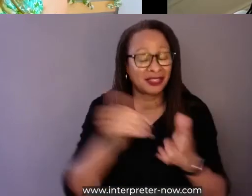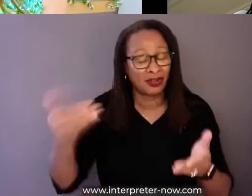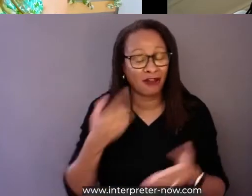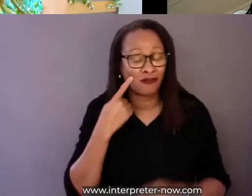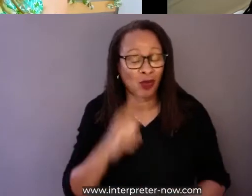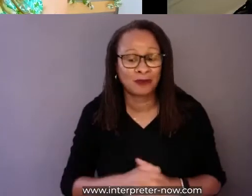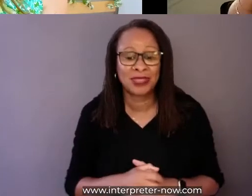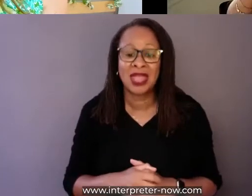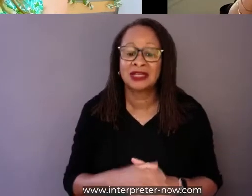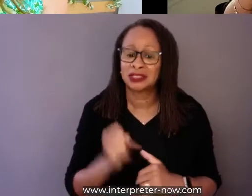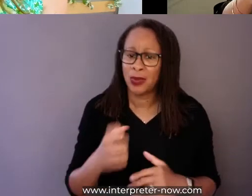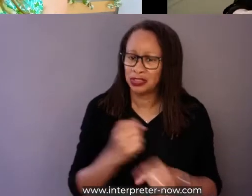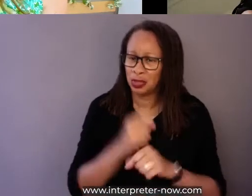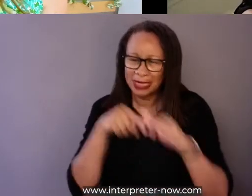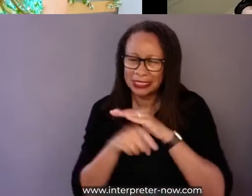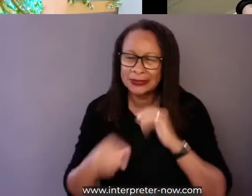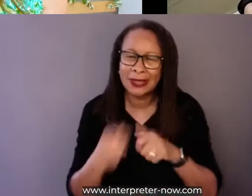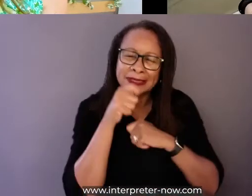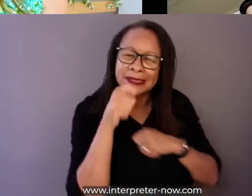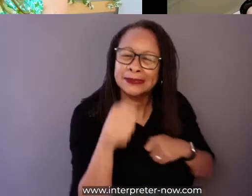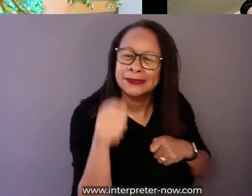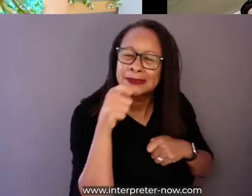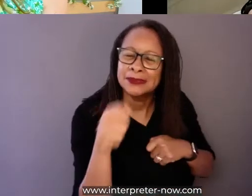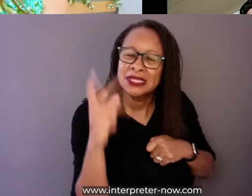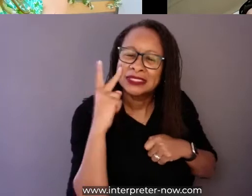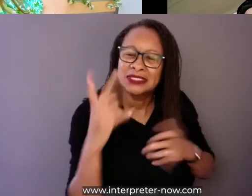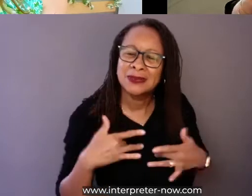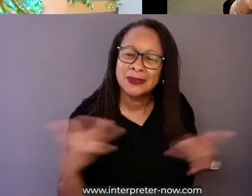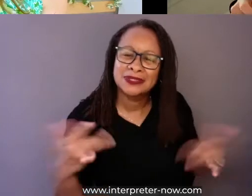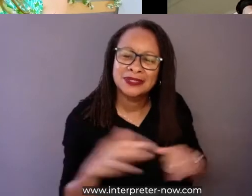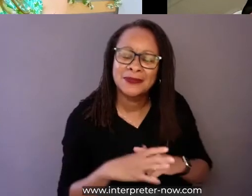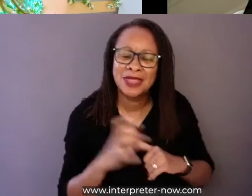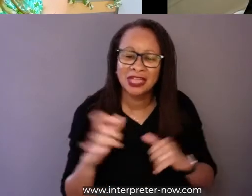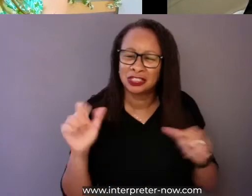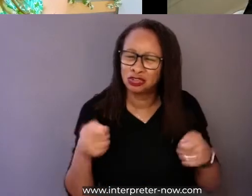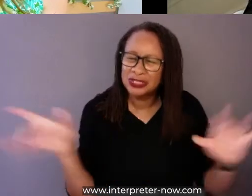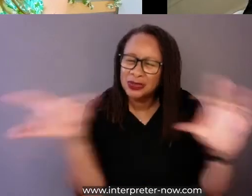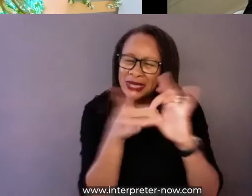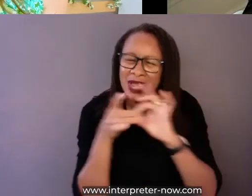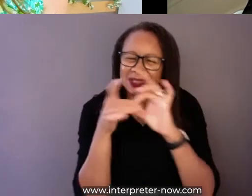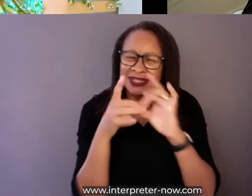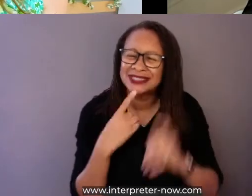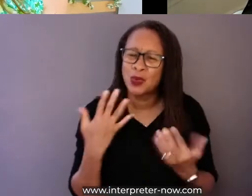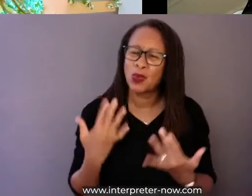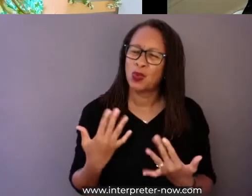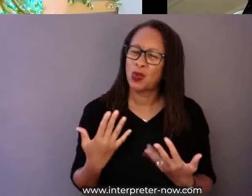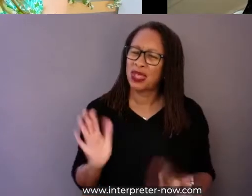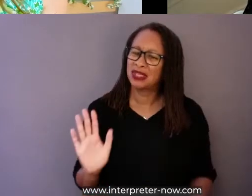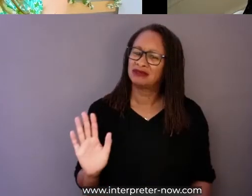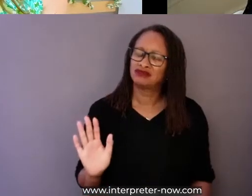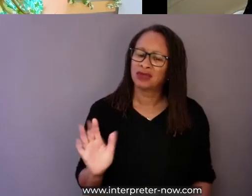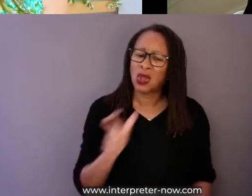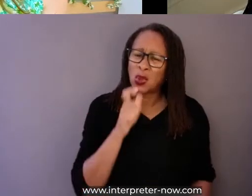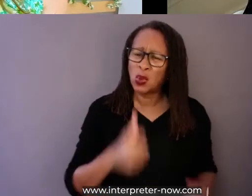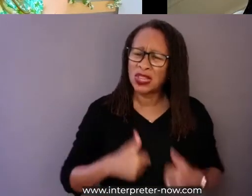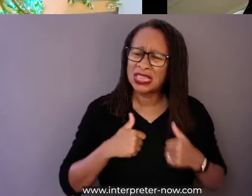And so I took my little detective magnifying glass to this when I started to connect some dots, and I was like, wait a minute. So who lives